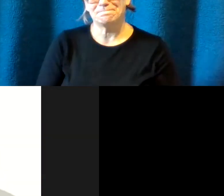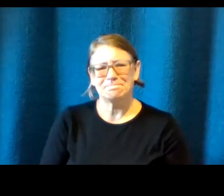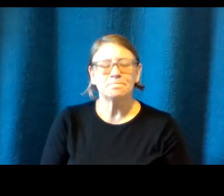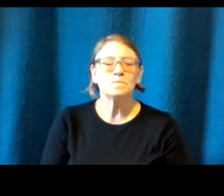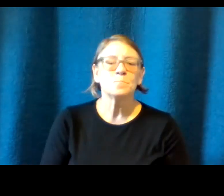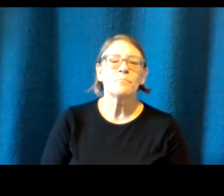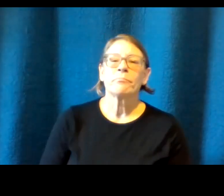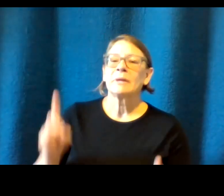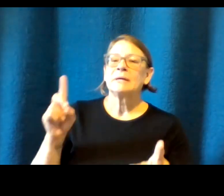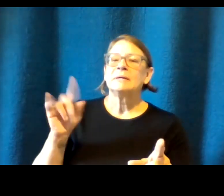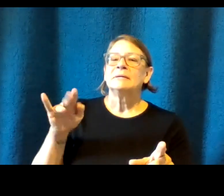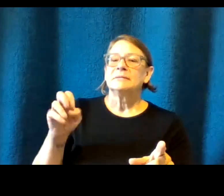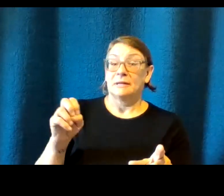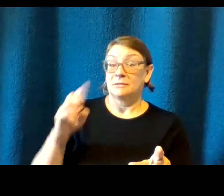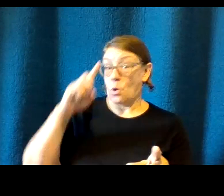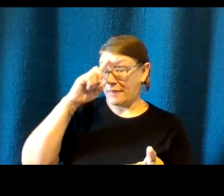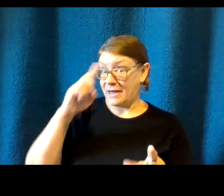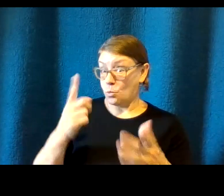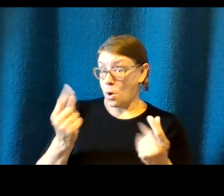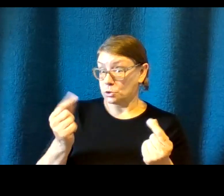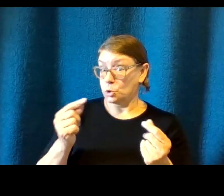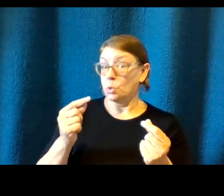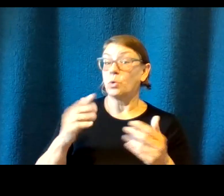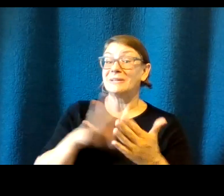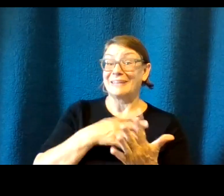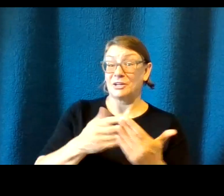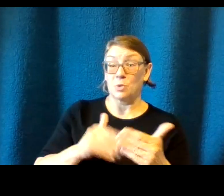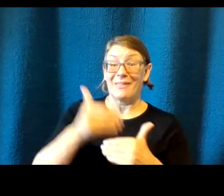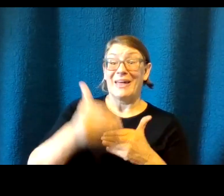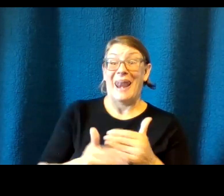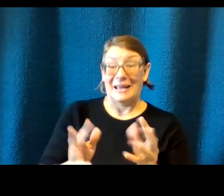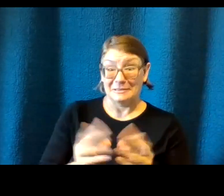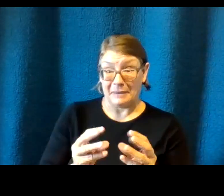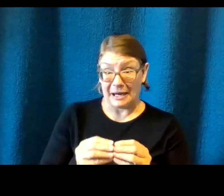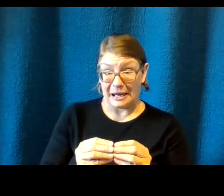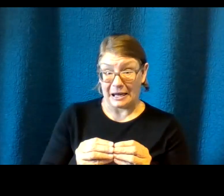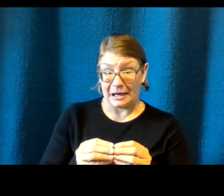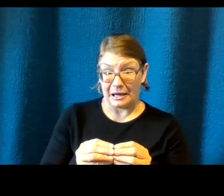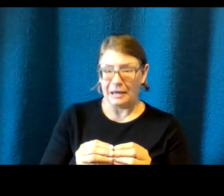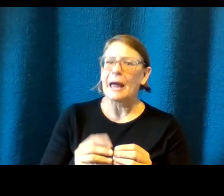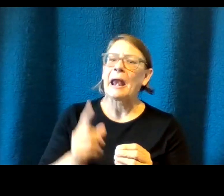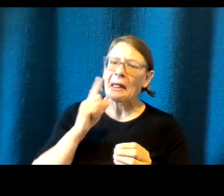So I think maybe we can schedule our next meeting. And again, I think, we can